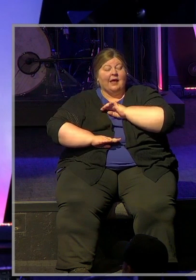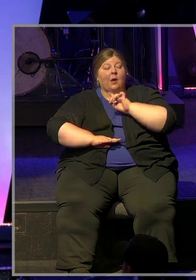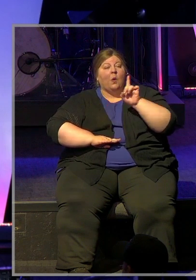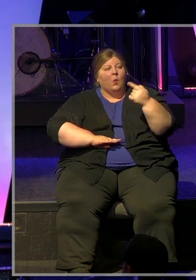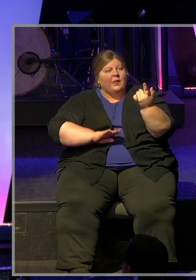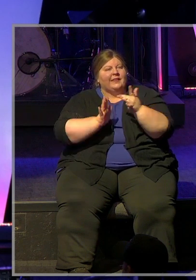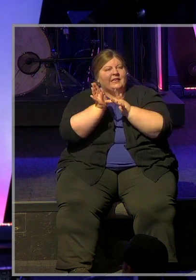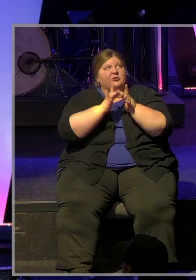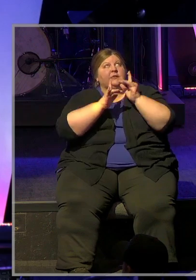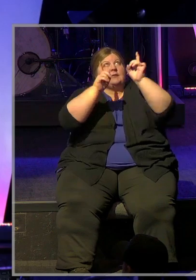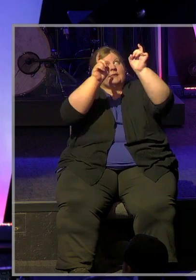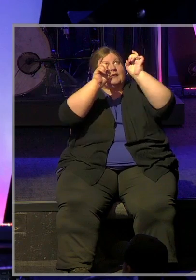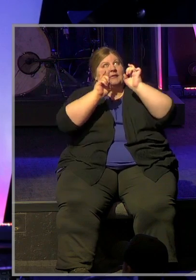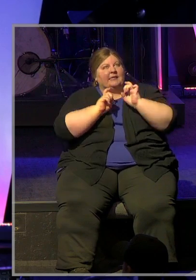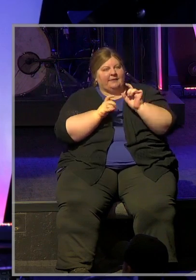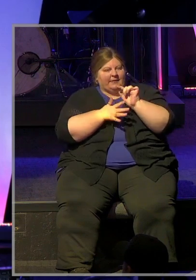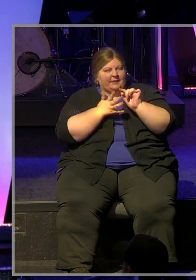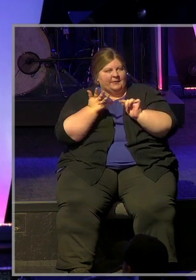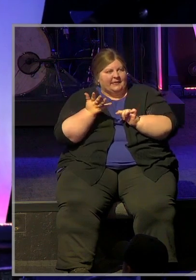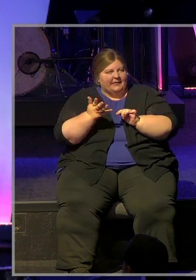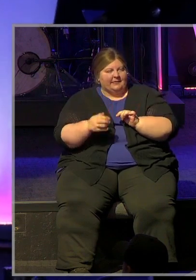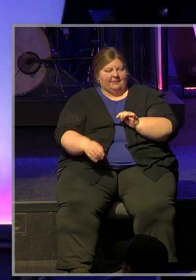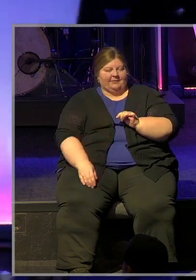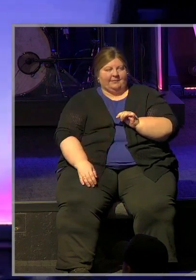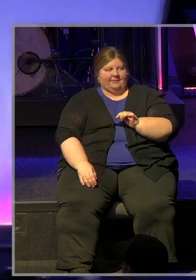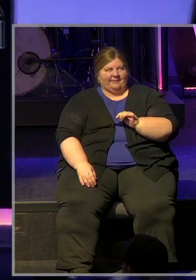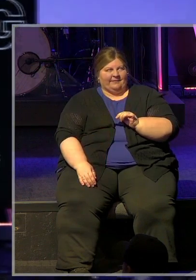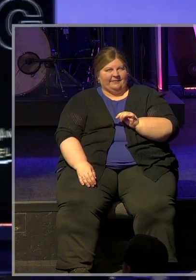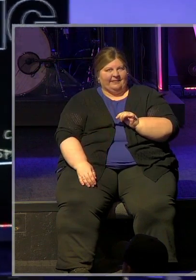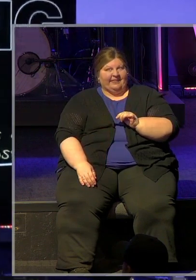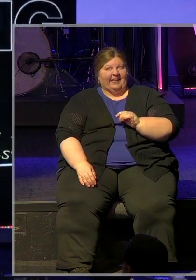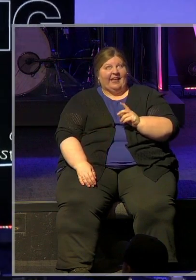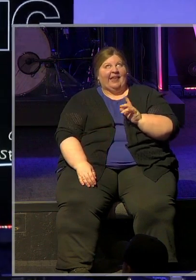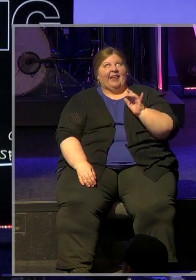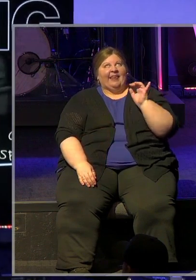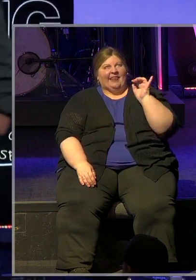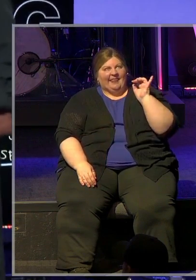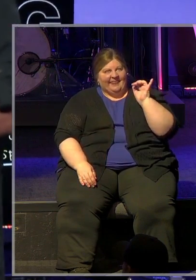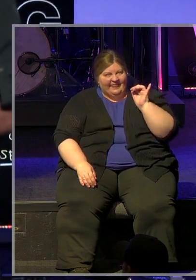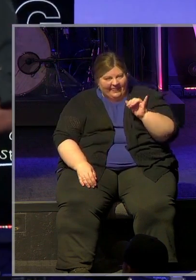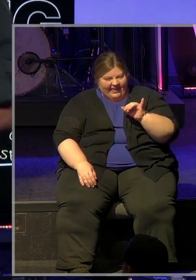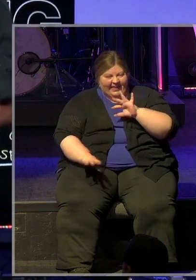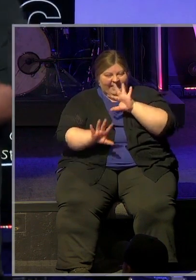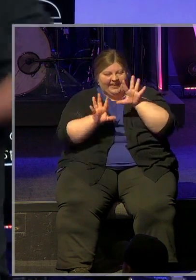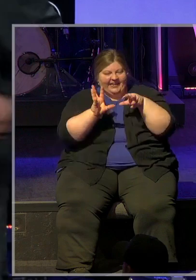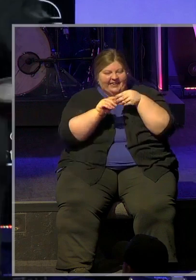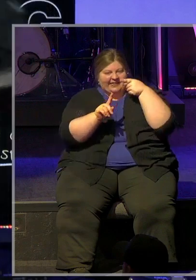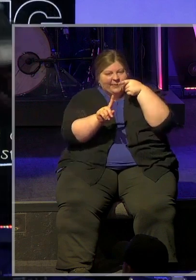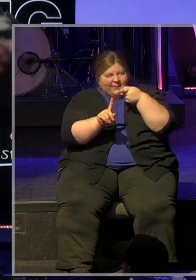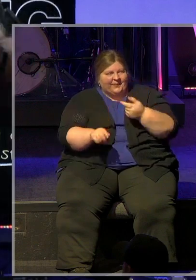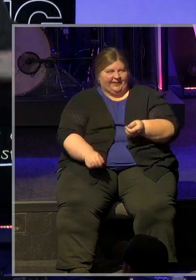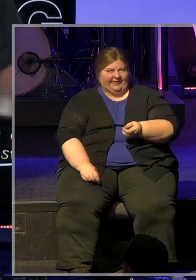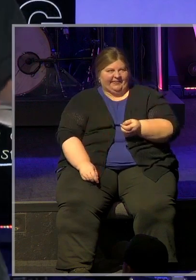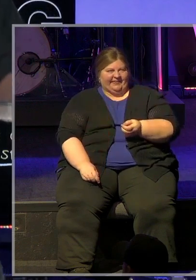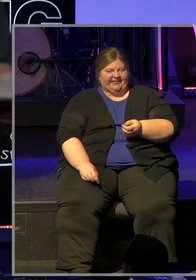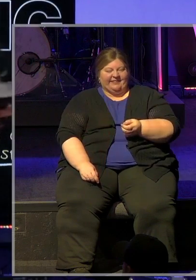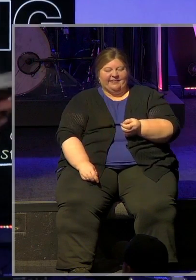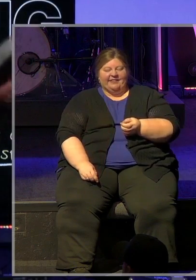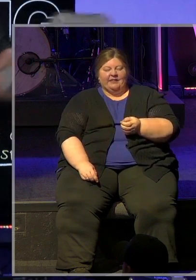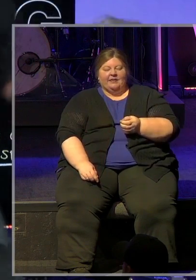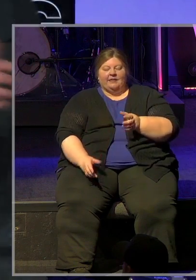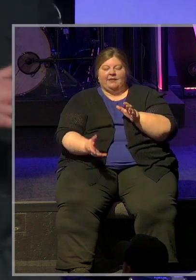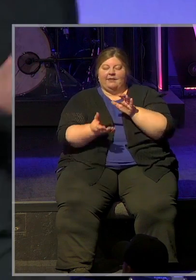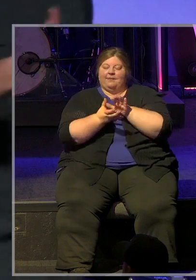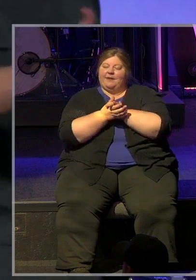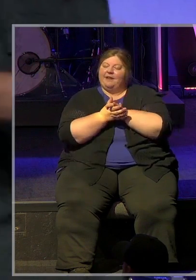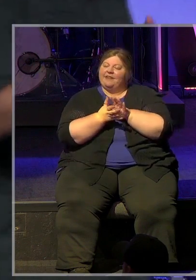Jesus. And God is saying, that is the point. That's why marriage, I've instituted this,